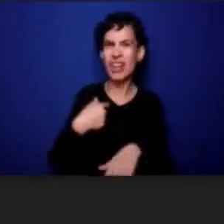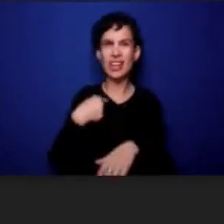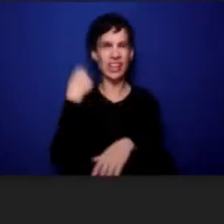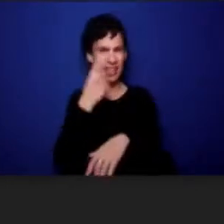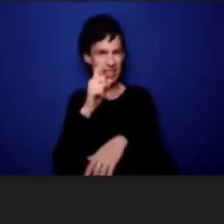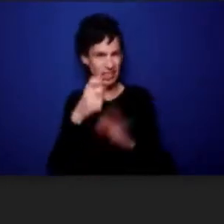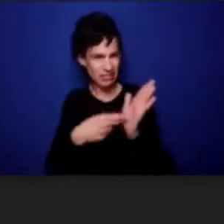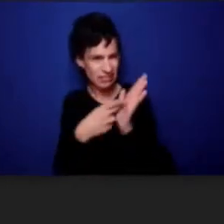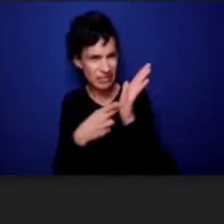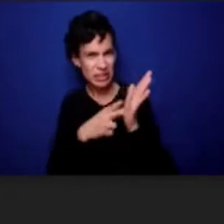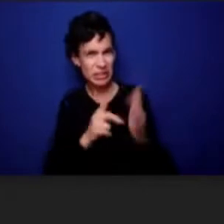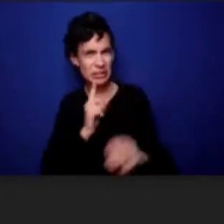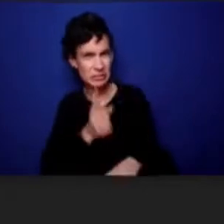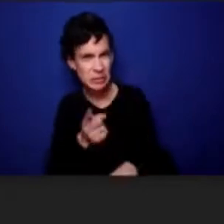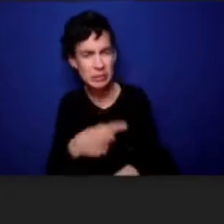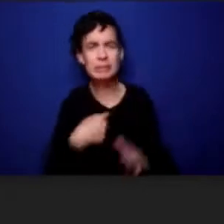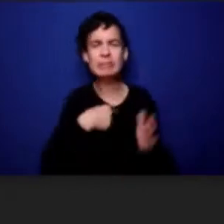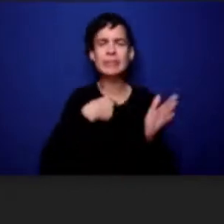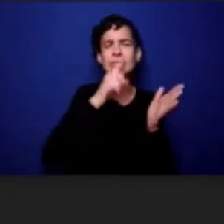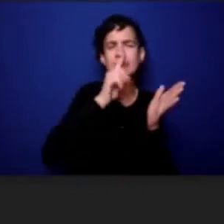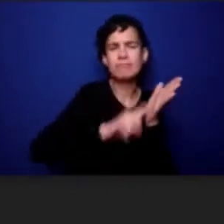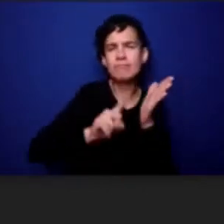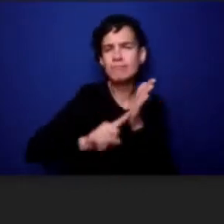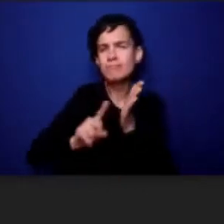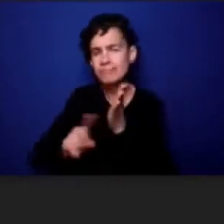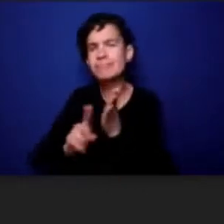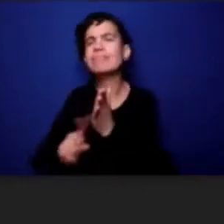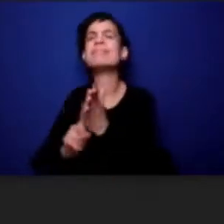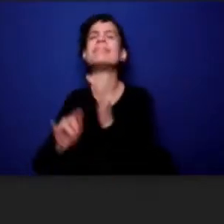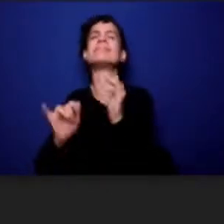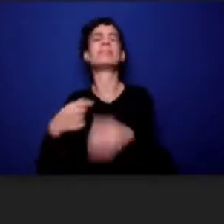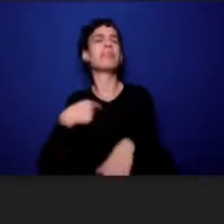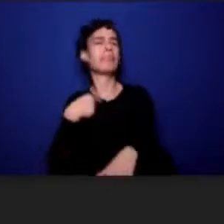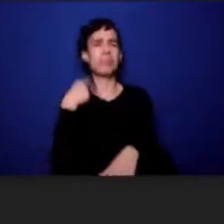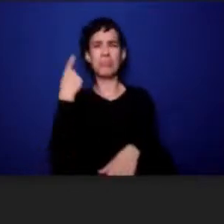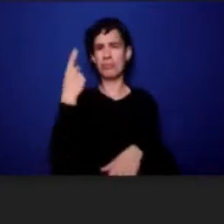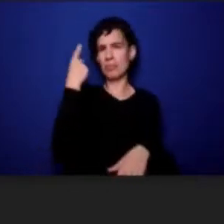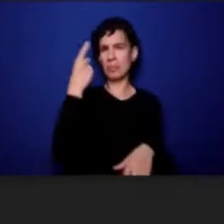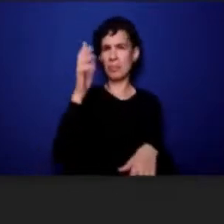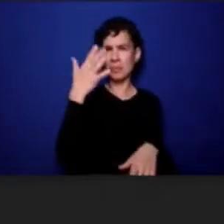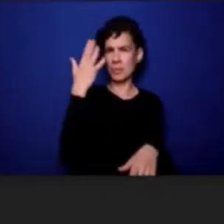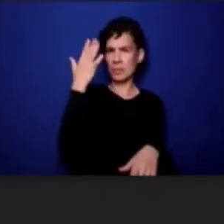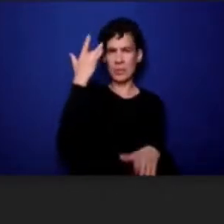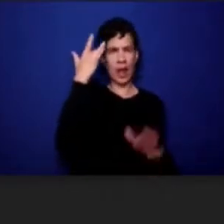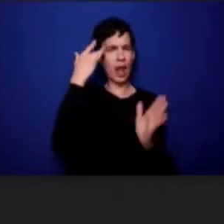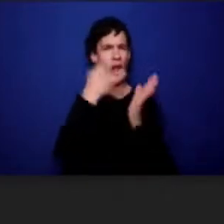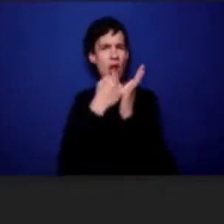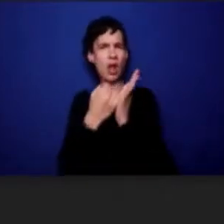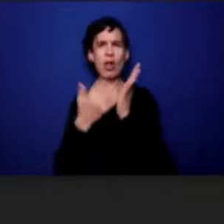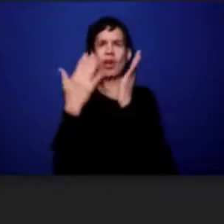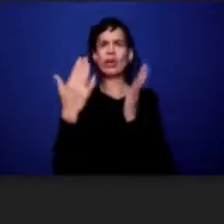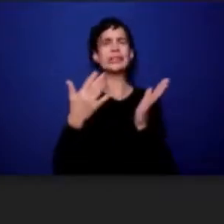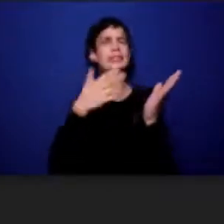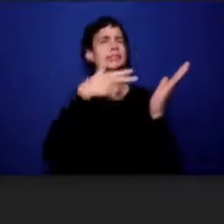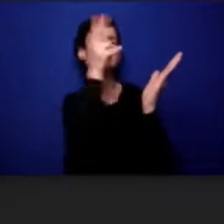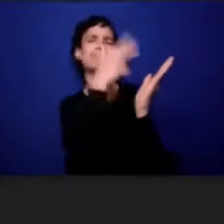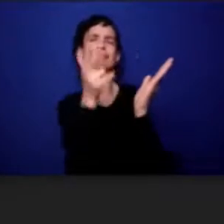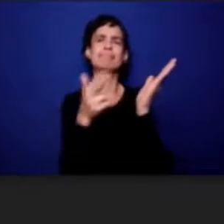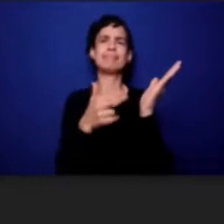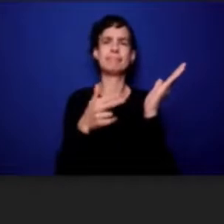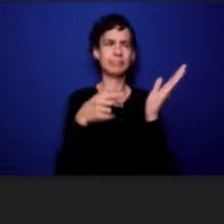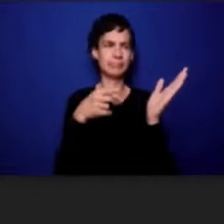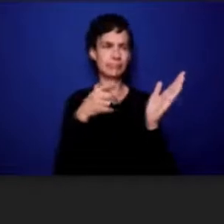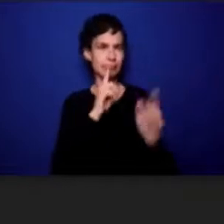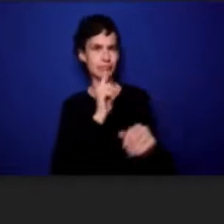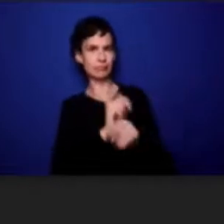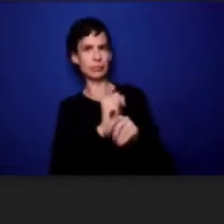true? Delved into it a bit more, and thought, why would an artist create a painting of a queen who is